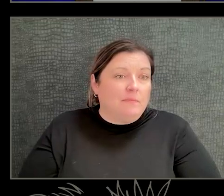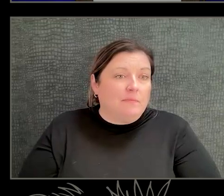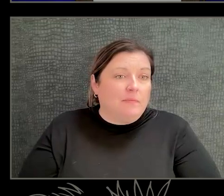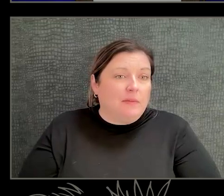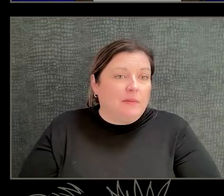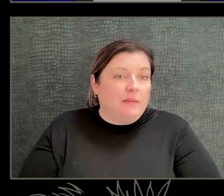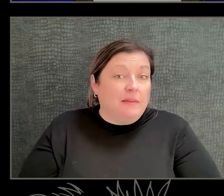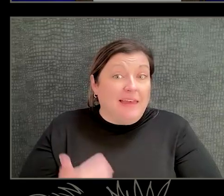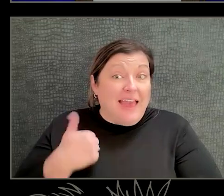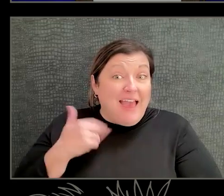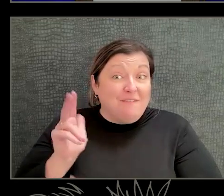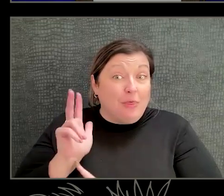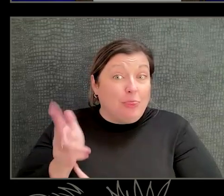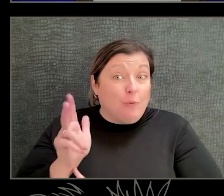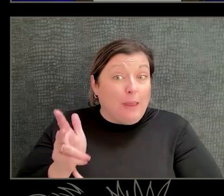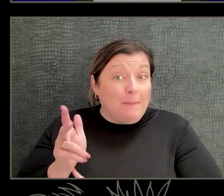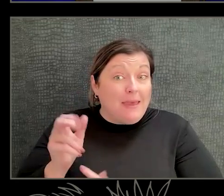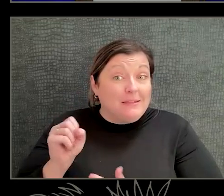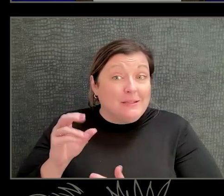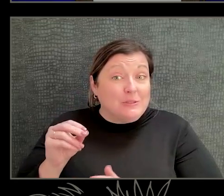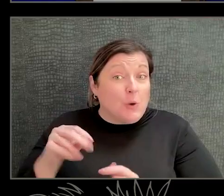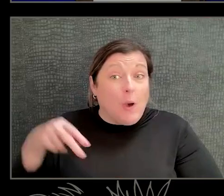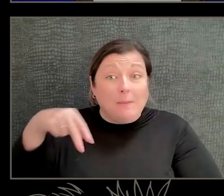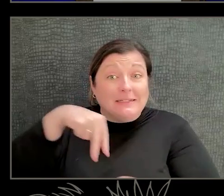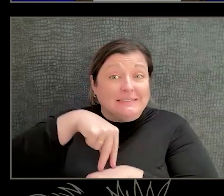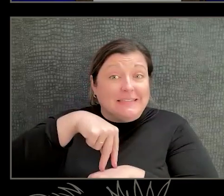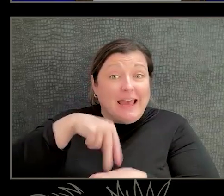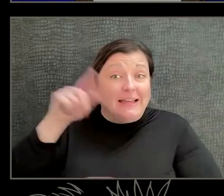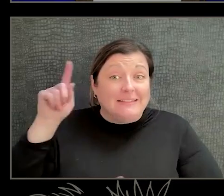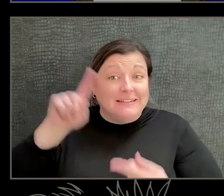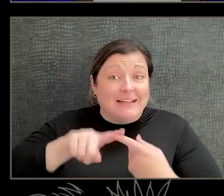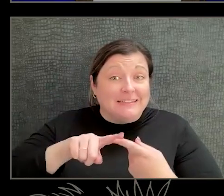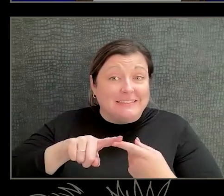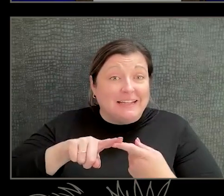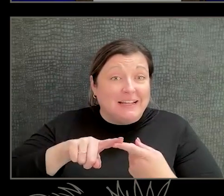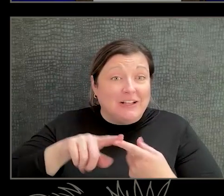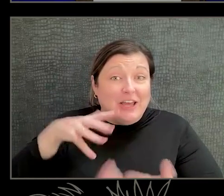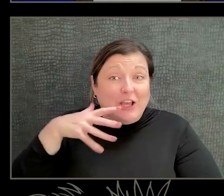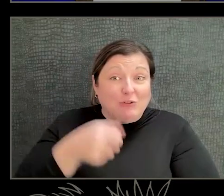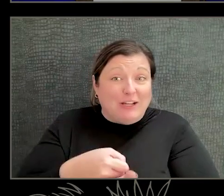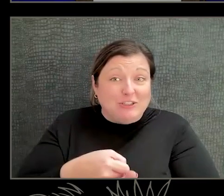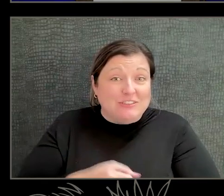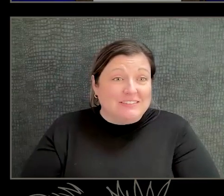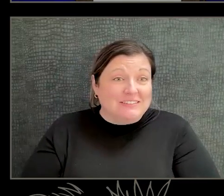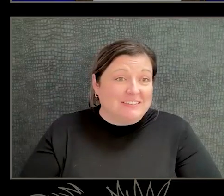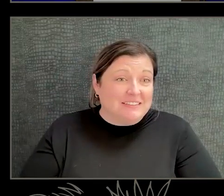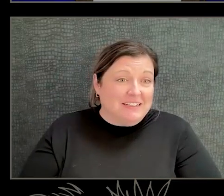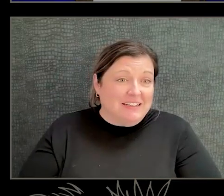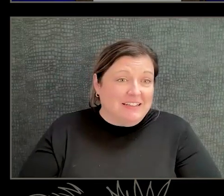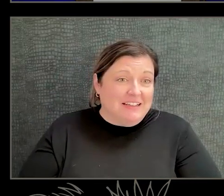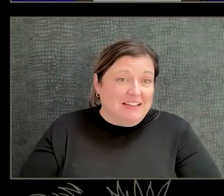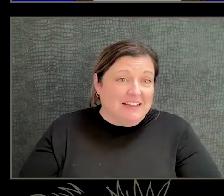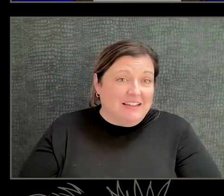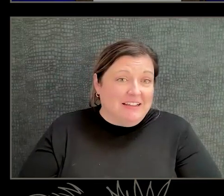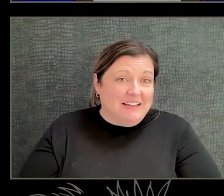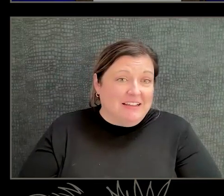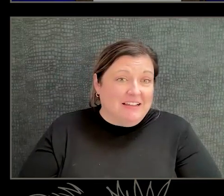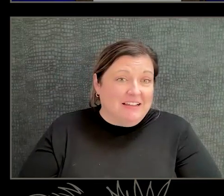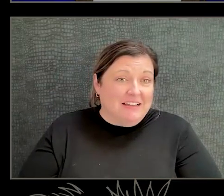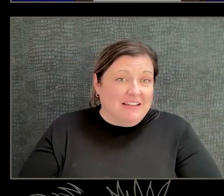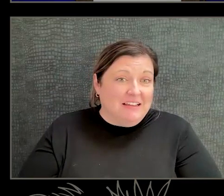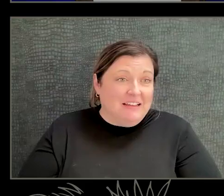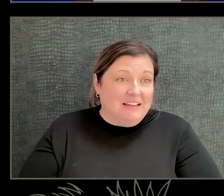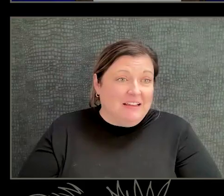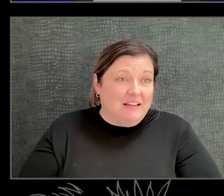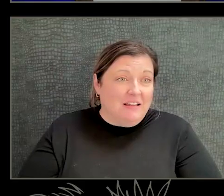We have 3 minutes, so I'm just gonna stand up here until it crashes.